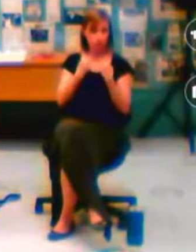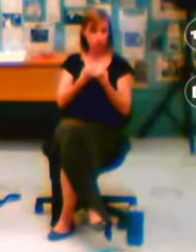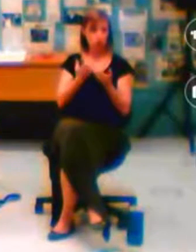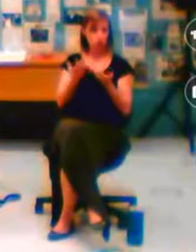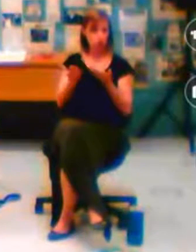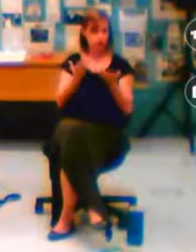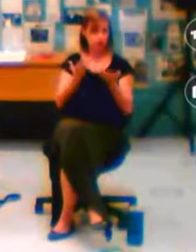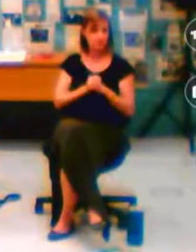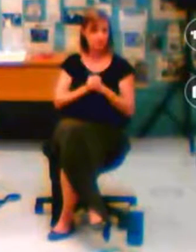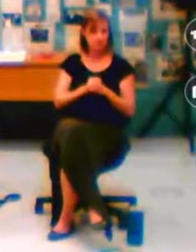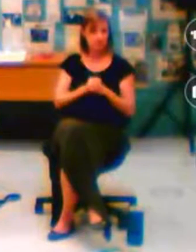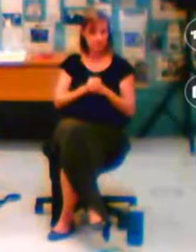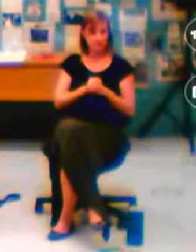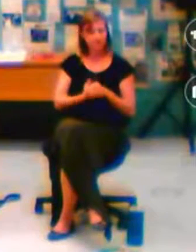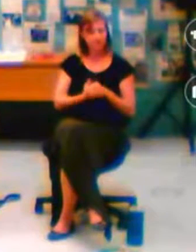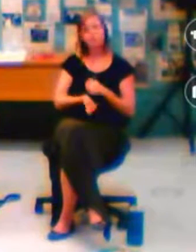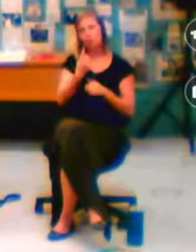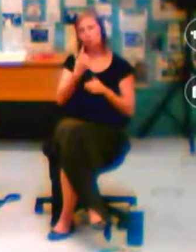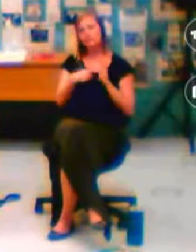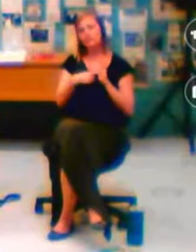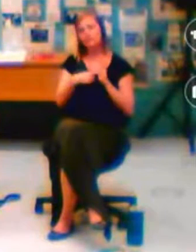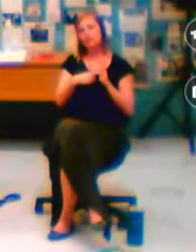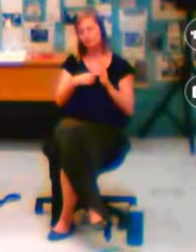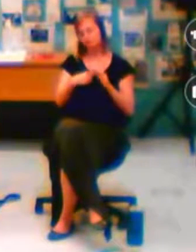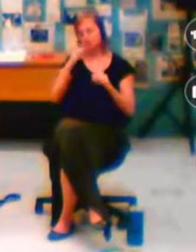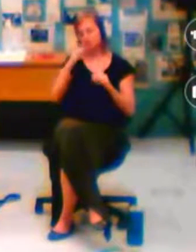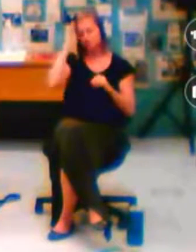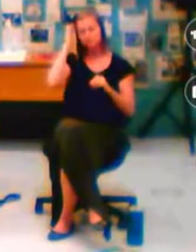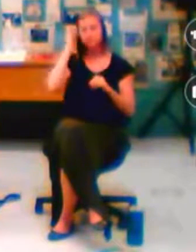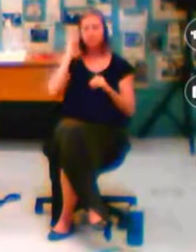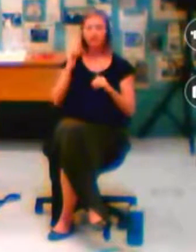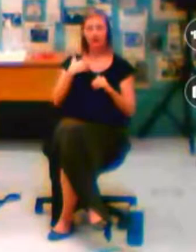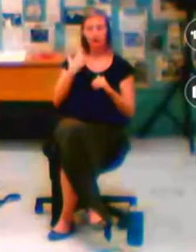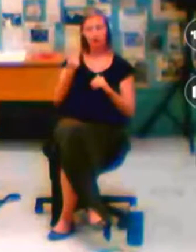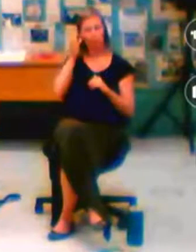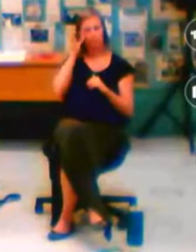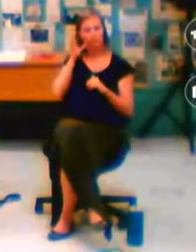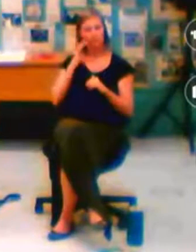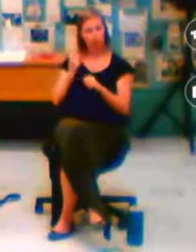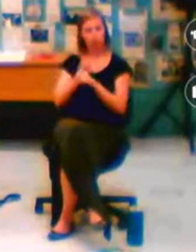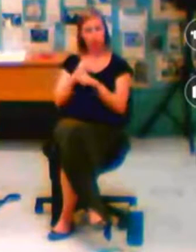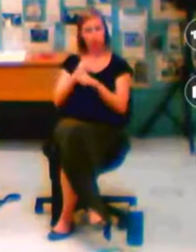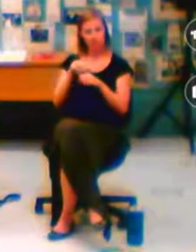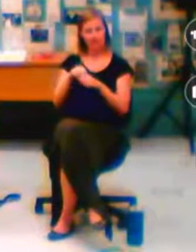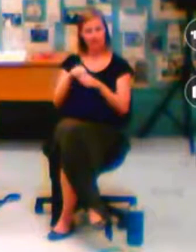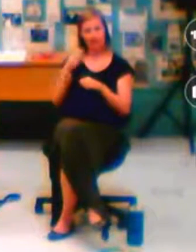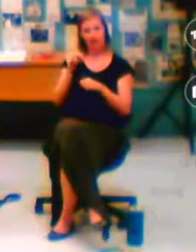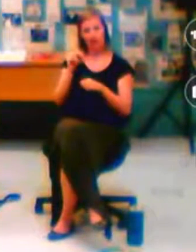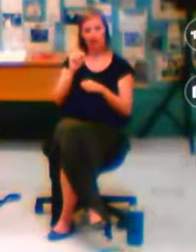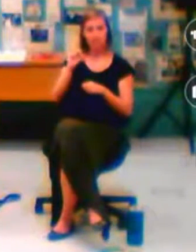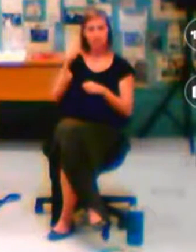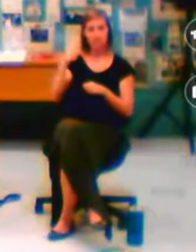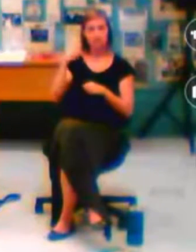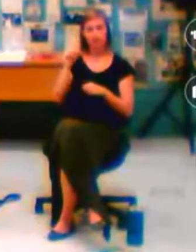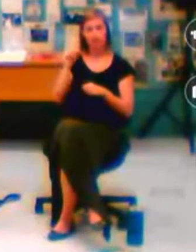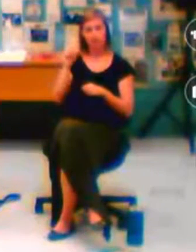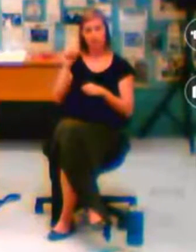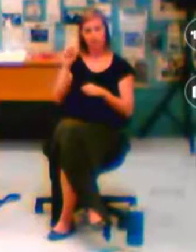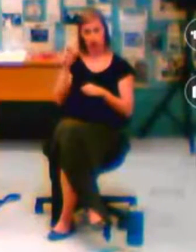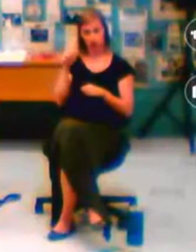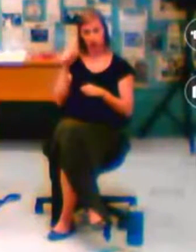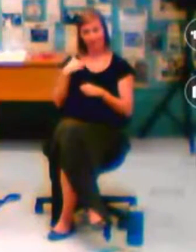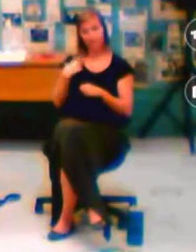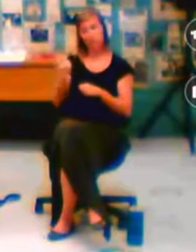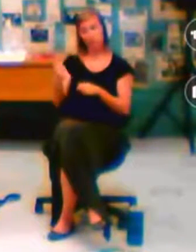what are the most cost-effective ways to provide care for somebody that may actually involve paying for some social